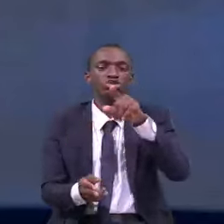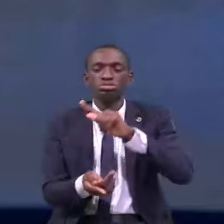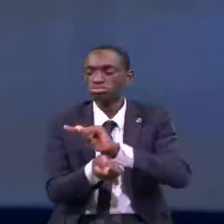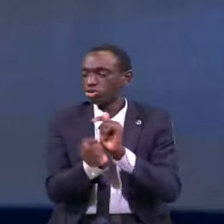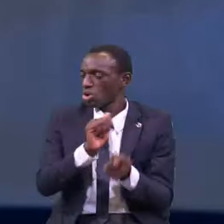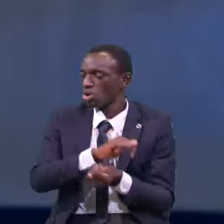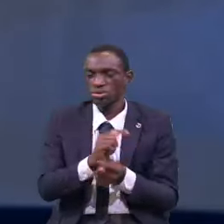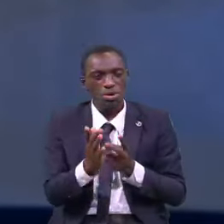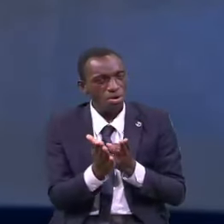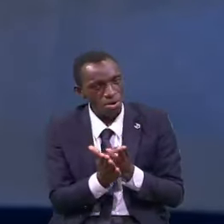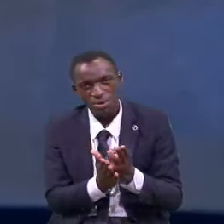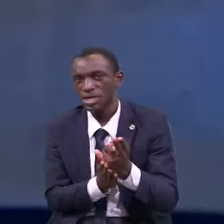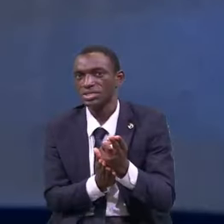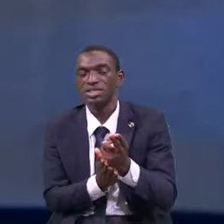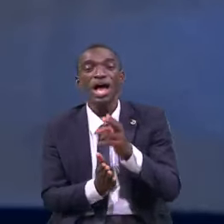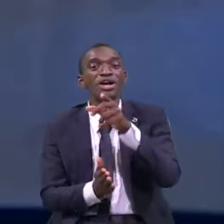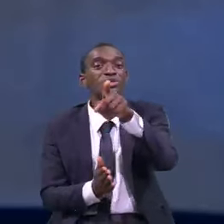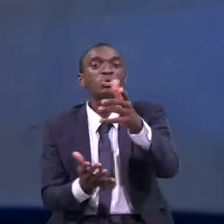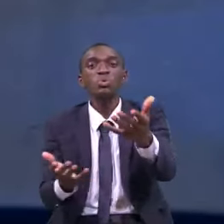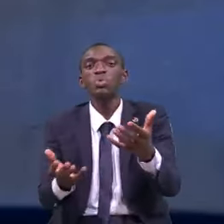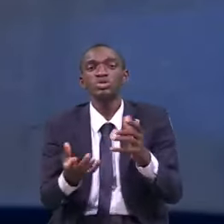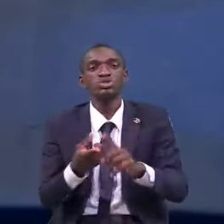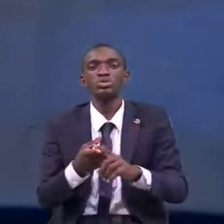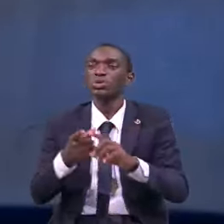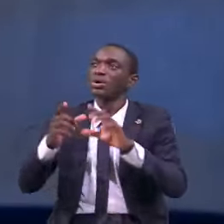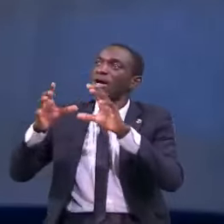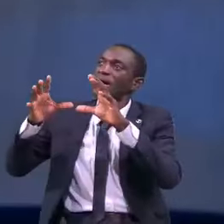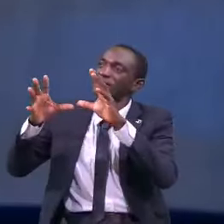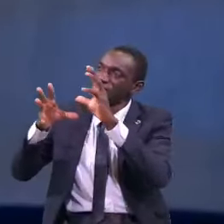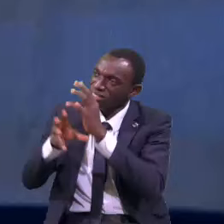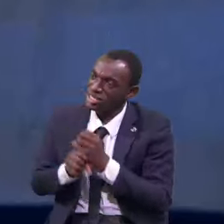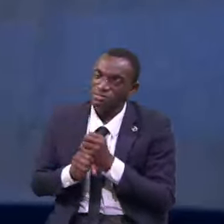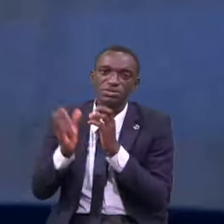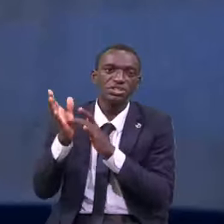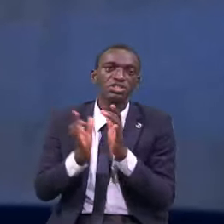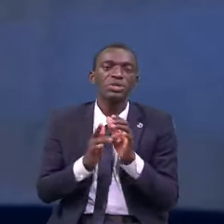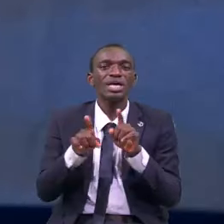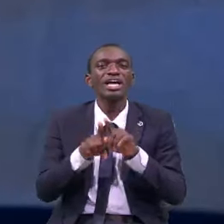And you want to receive Jesus as your personal Savior.